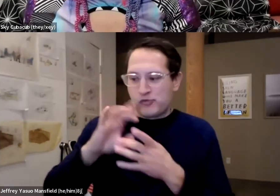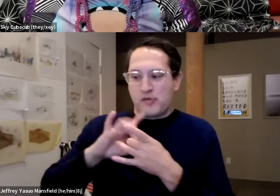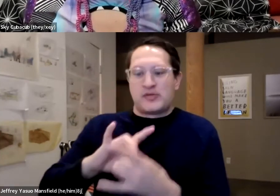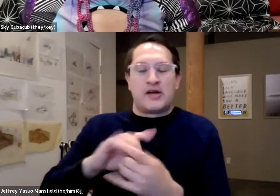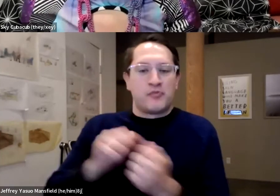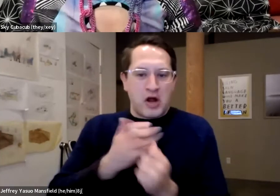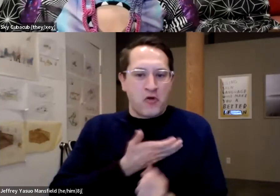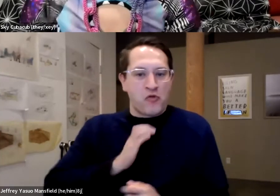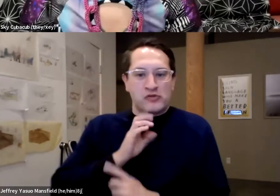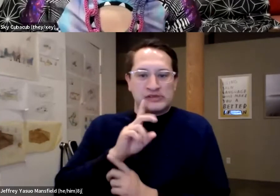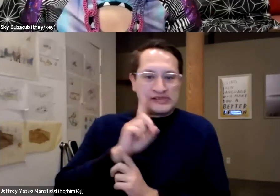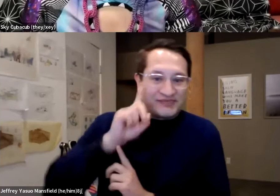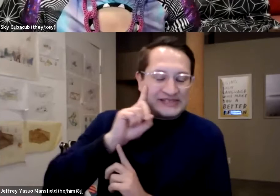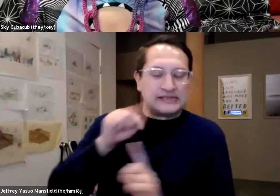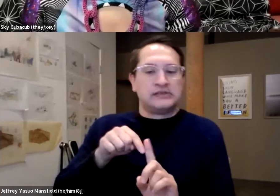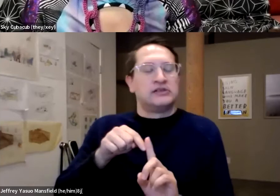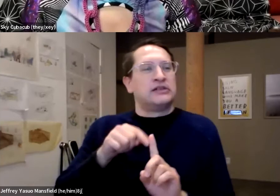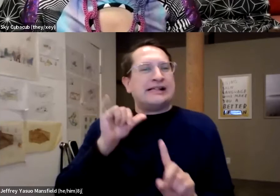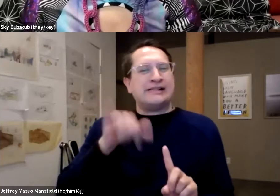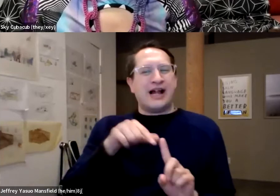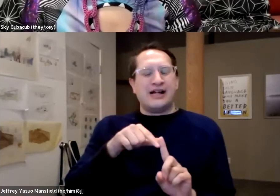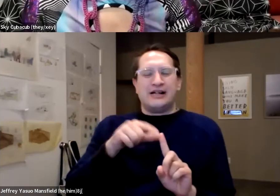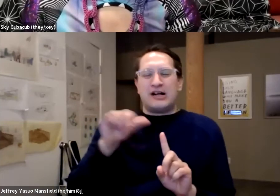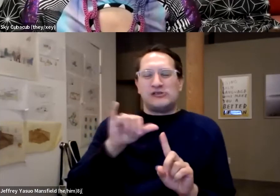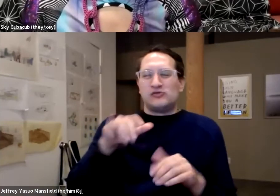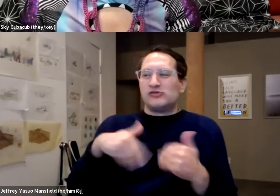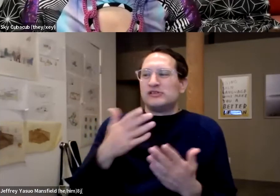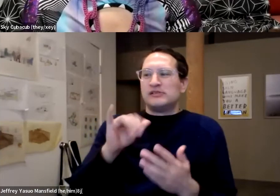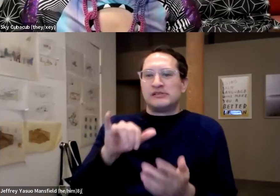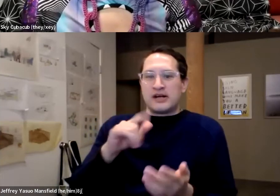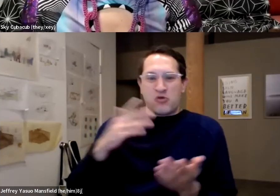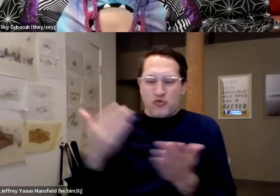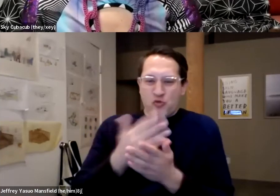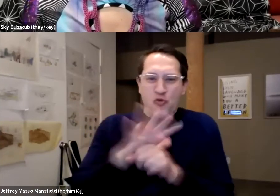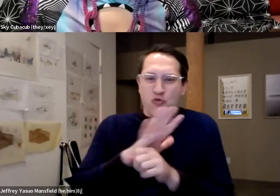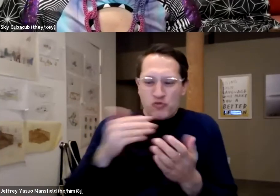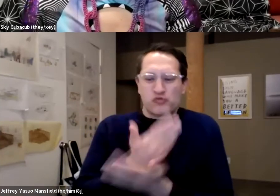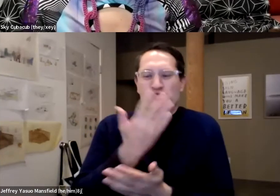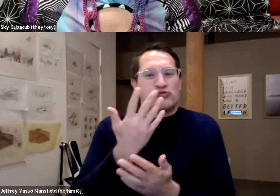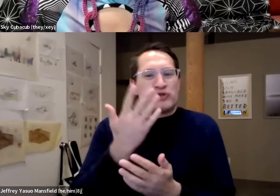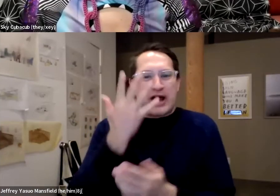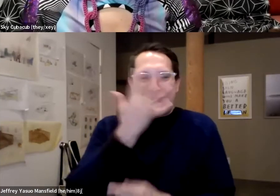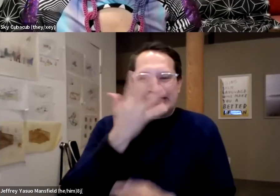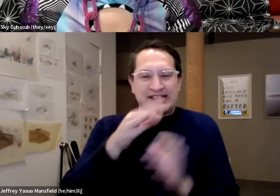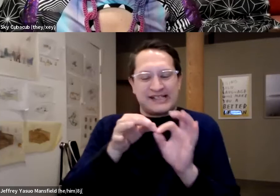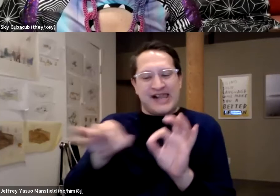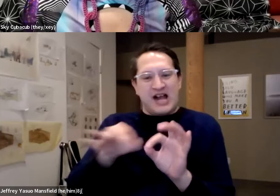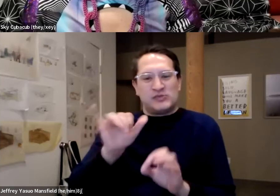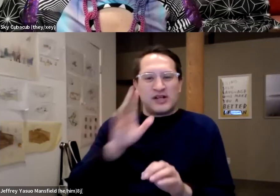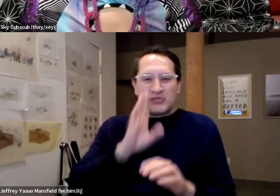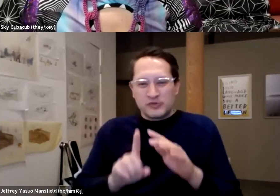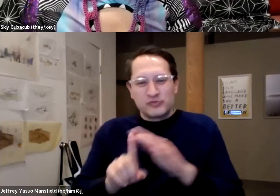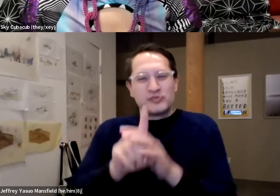something related to our deafness. It also suggested this whole